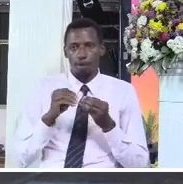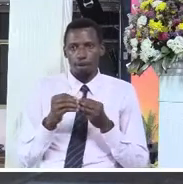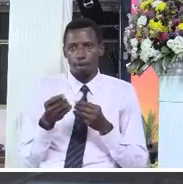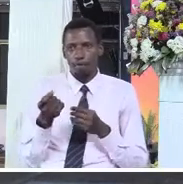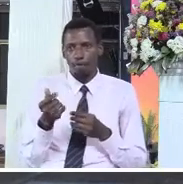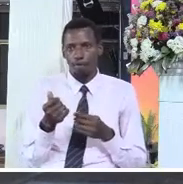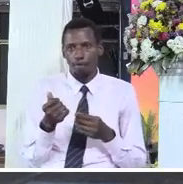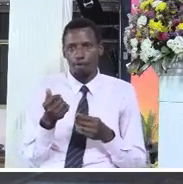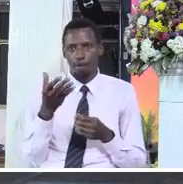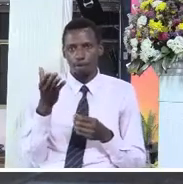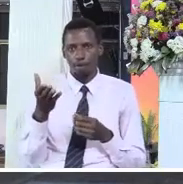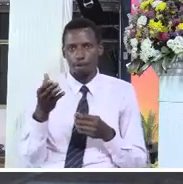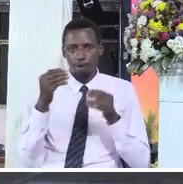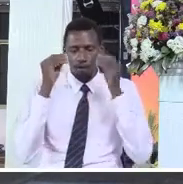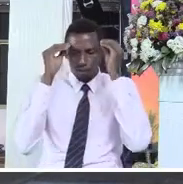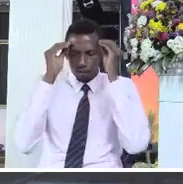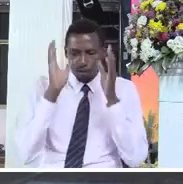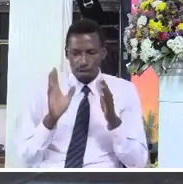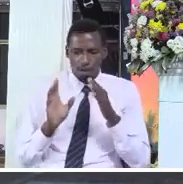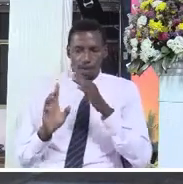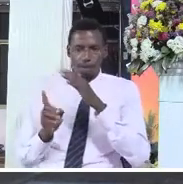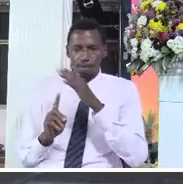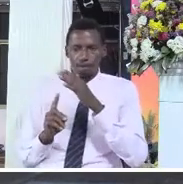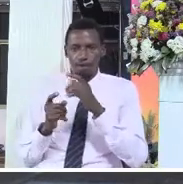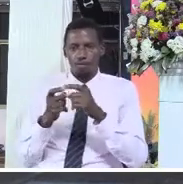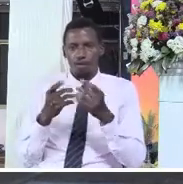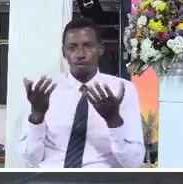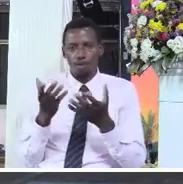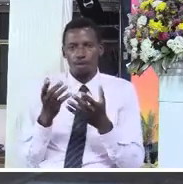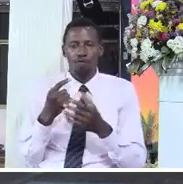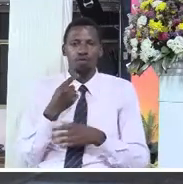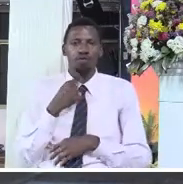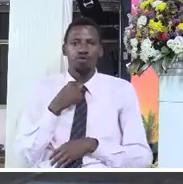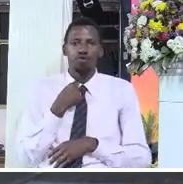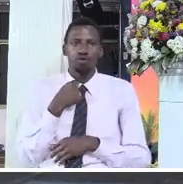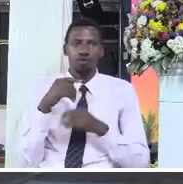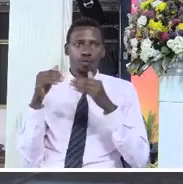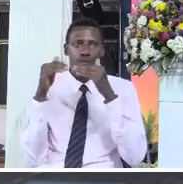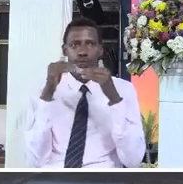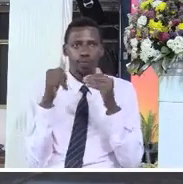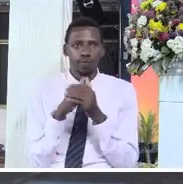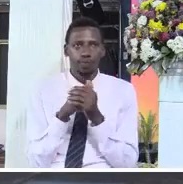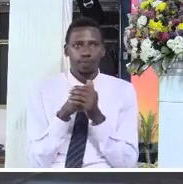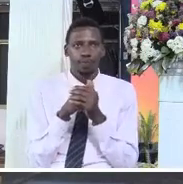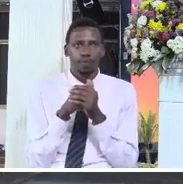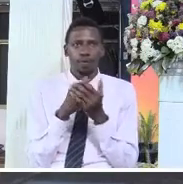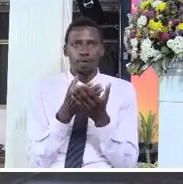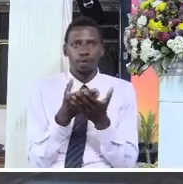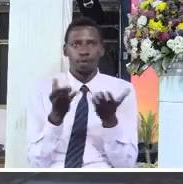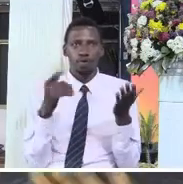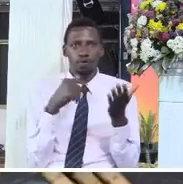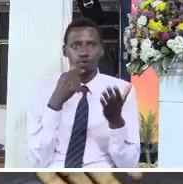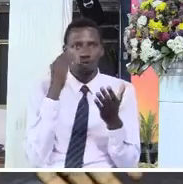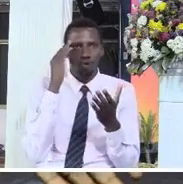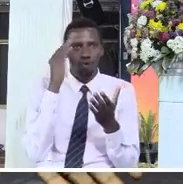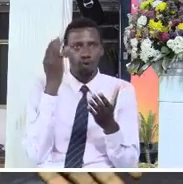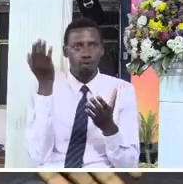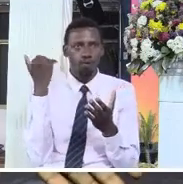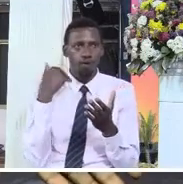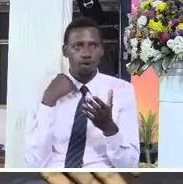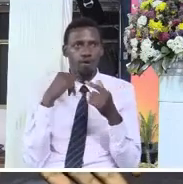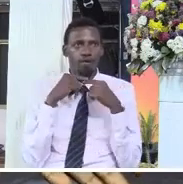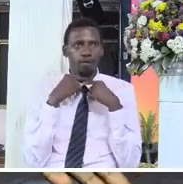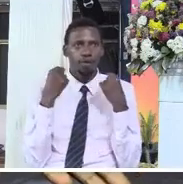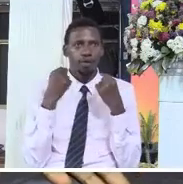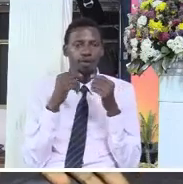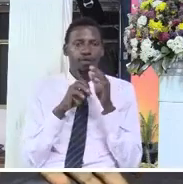fewer number, the students were being ministered to from the union level. If you, those who know, we used to have pastors like